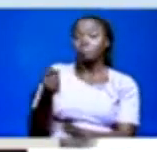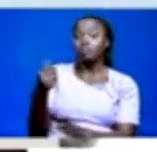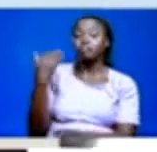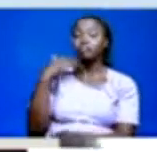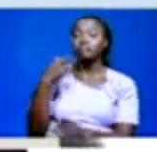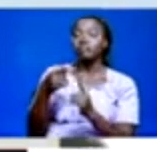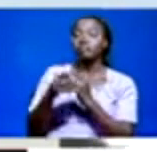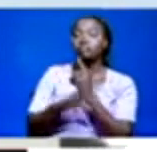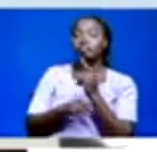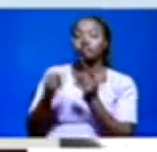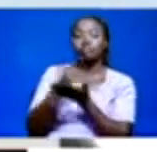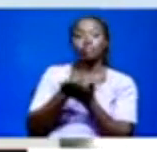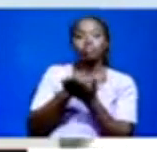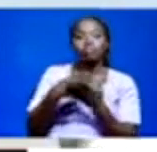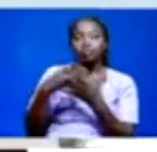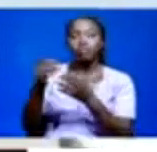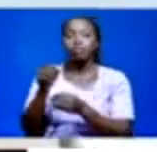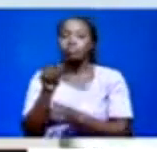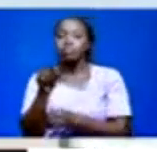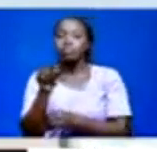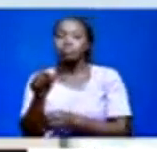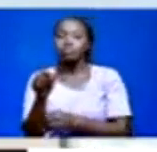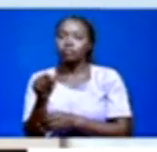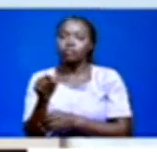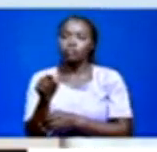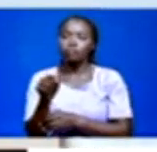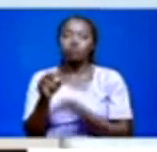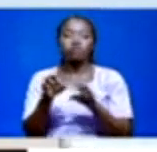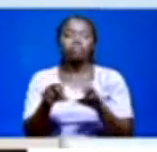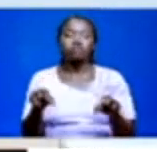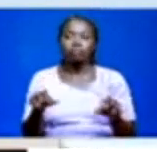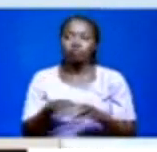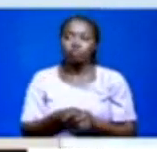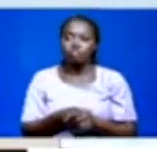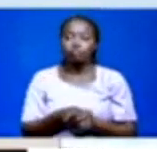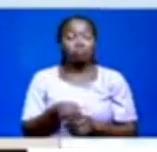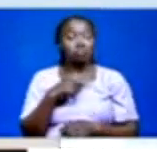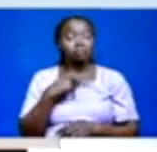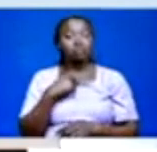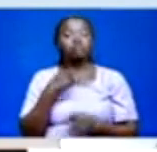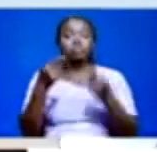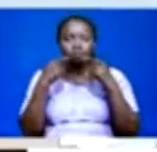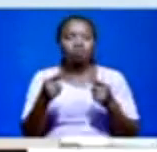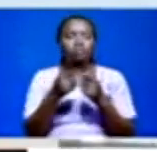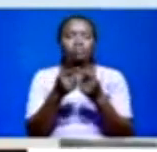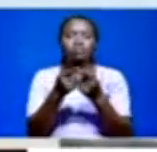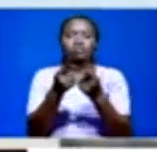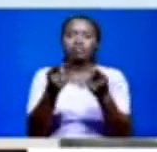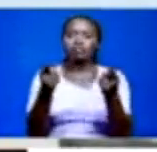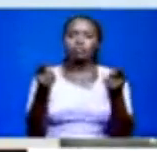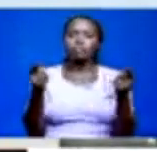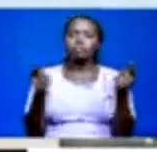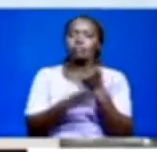tuibe hii kahawa tupeleke huko sokoni. Mimi nataka kutangazia waezi wa